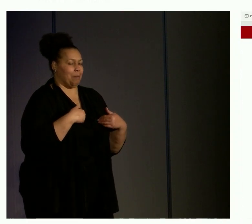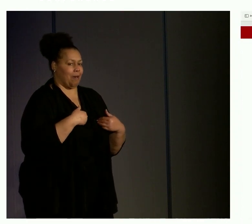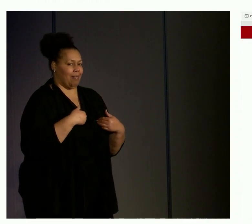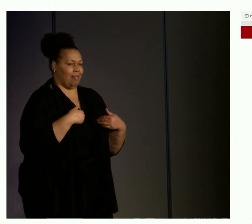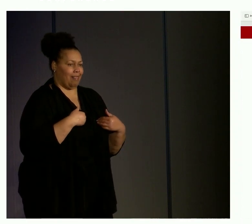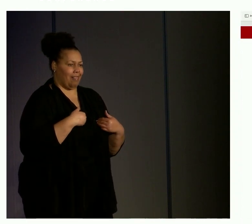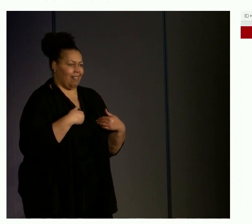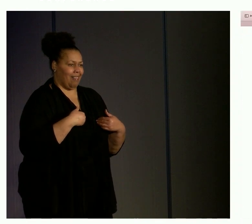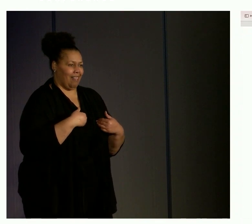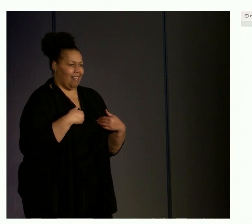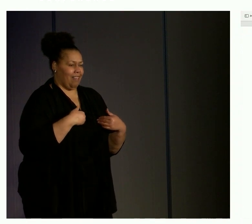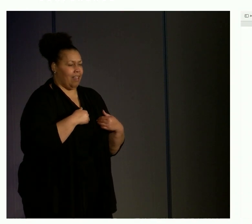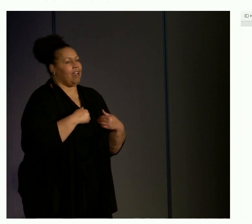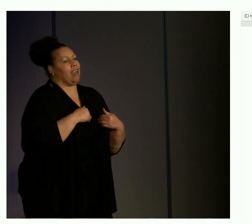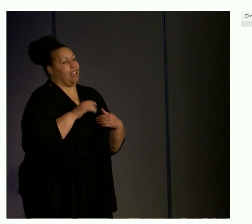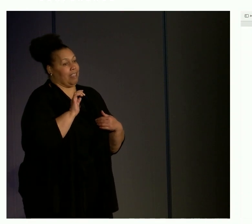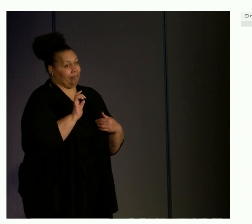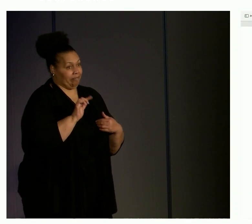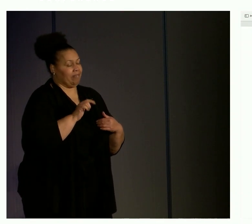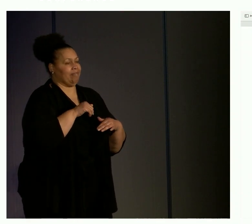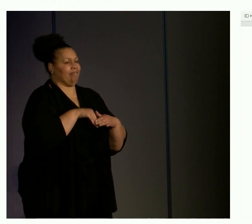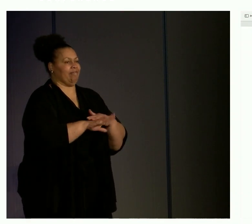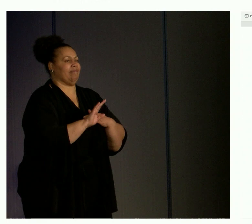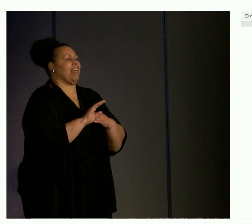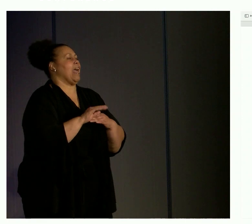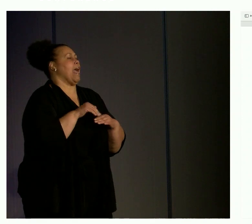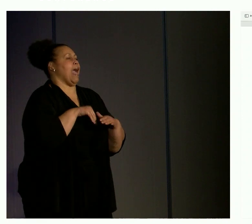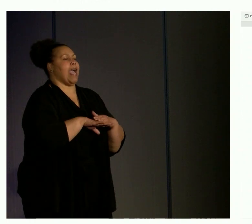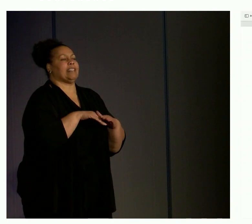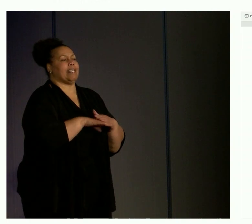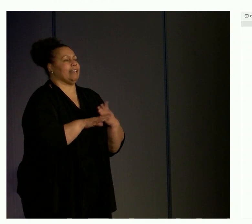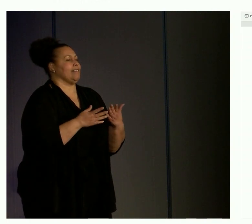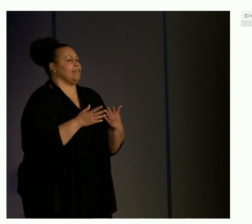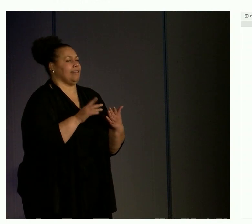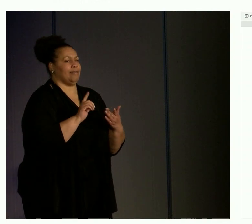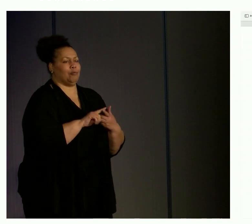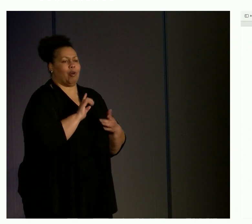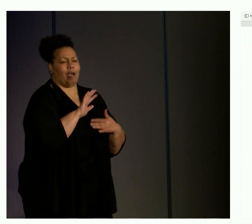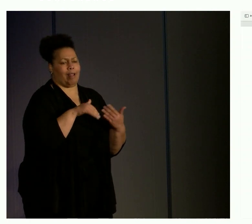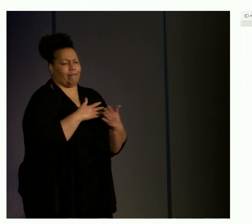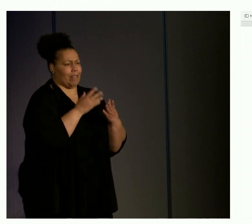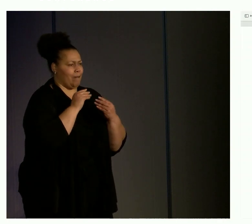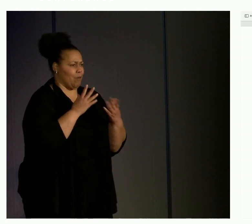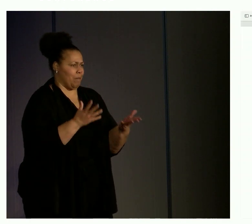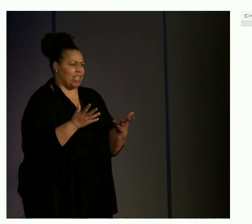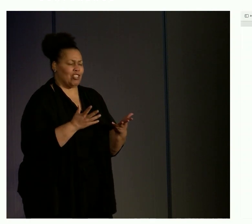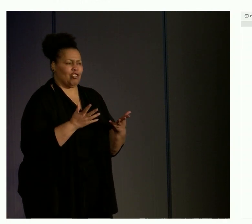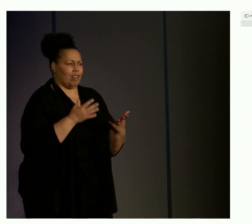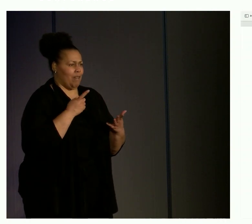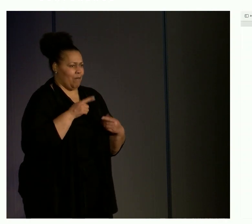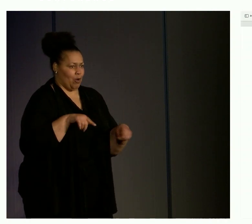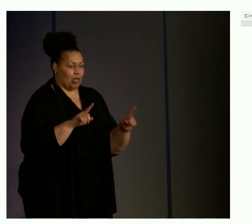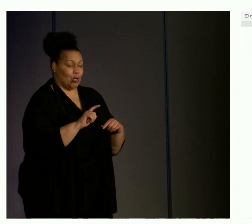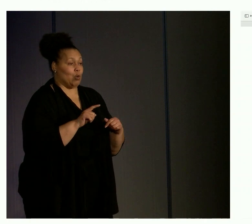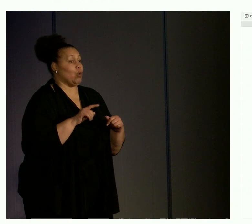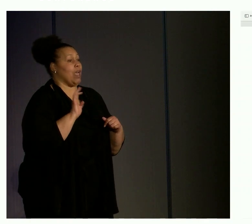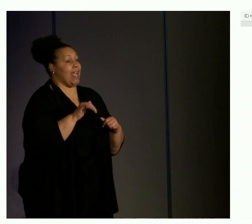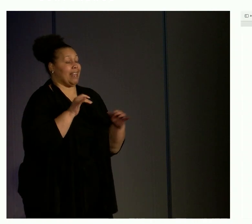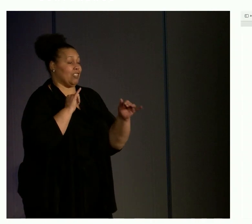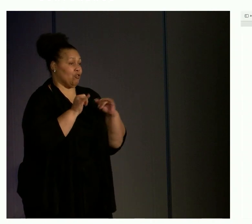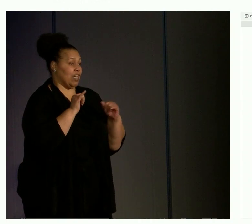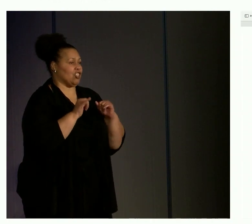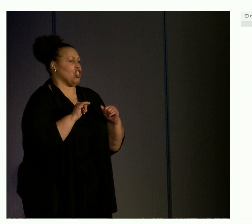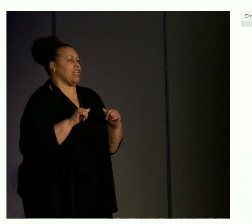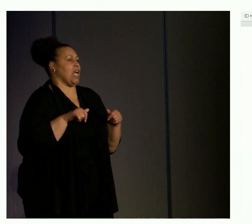you will have access to all the information needed for you, the Let's Play activity explaining the instructions,